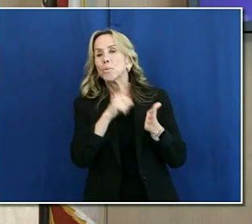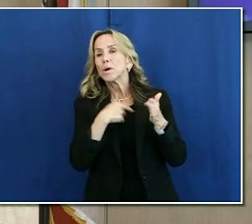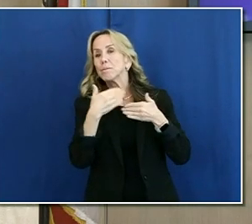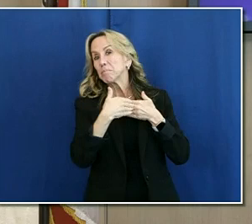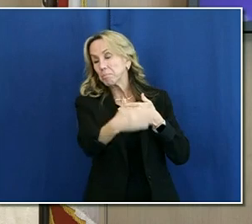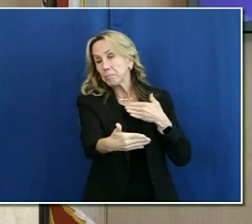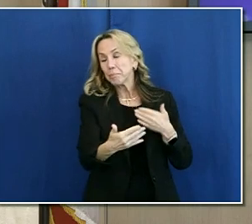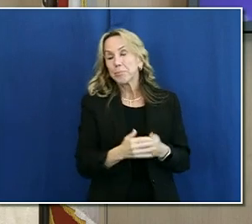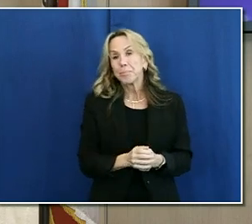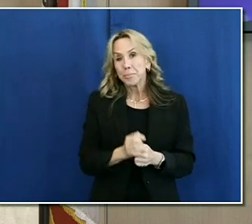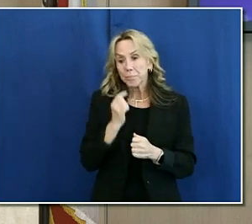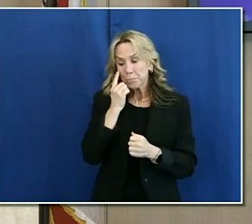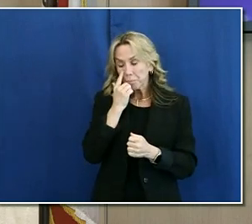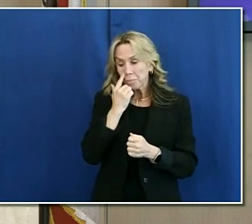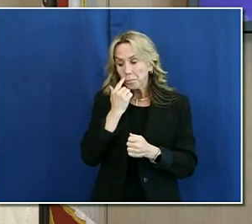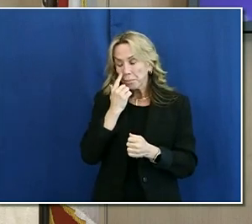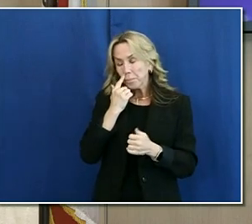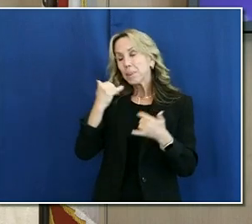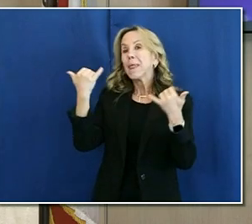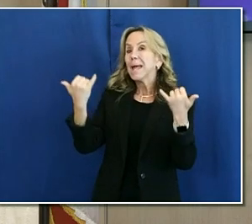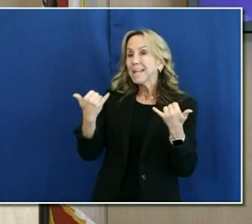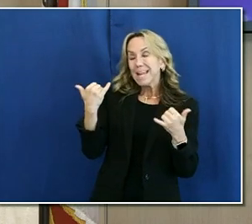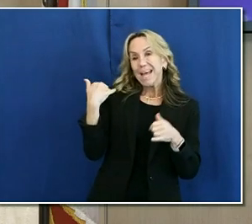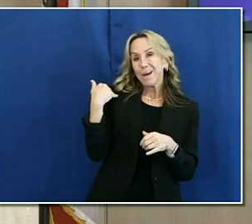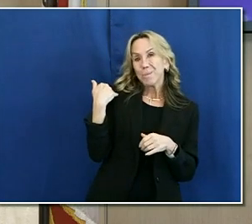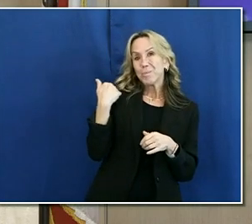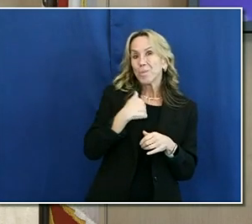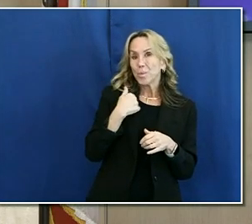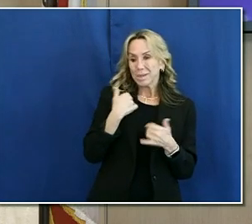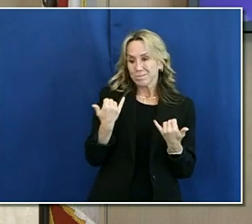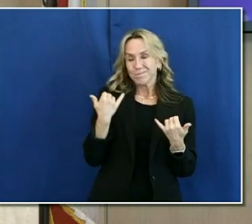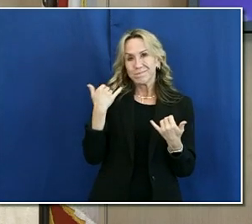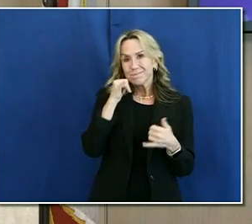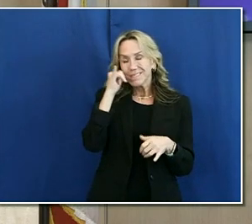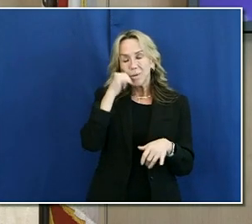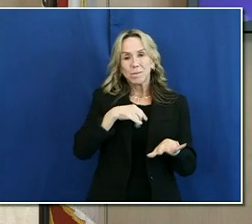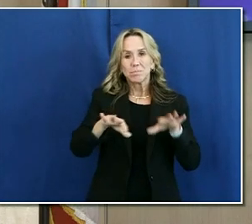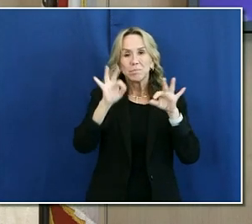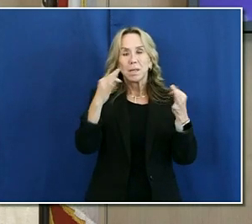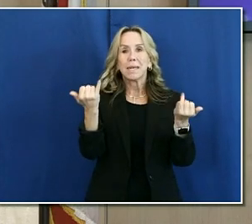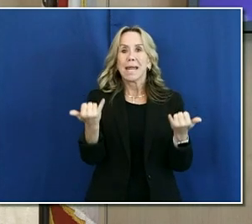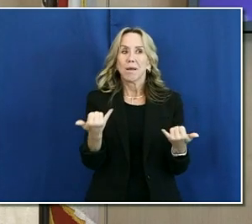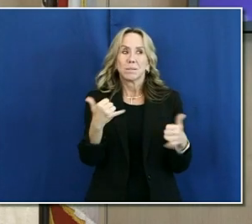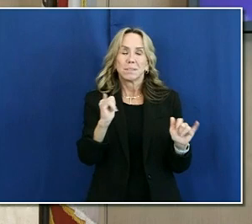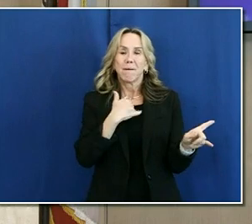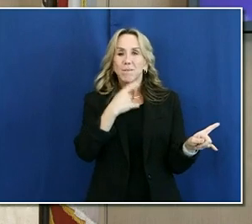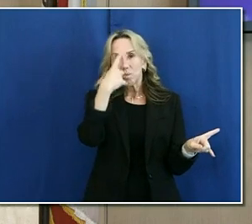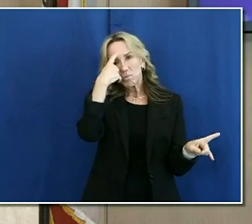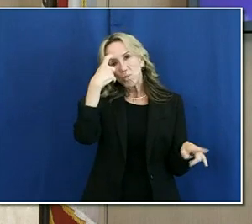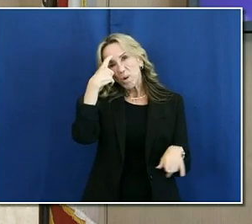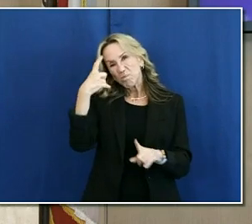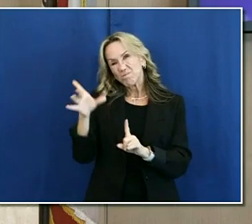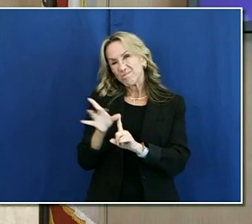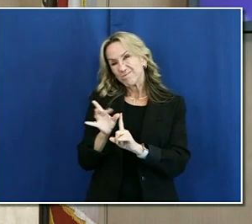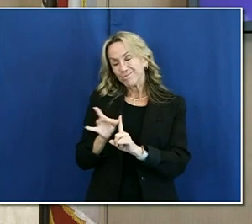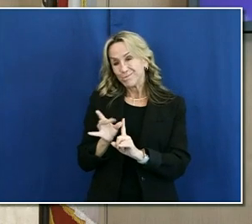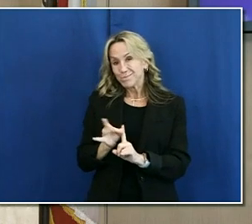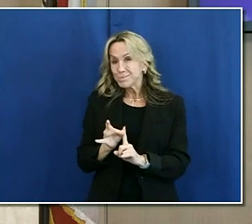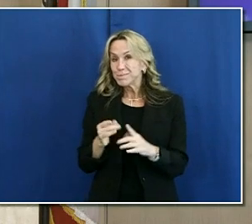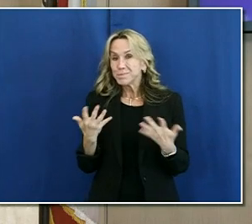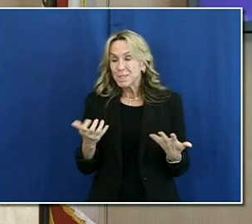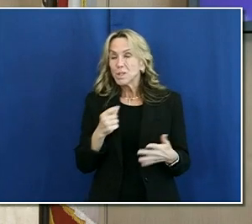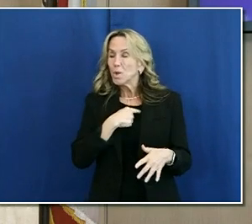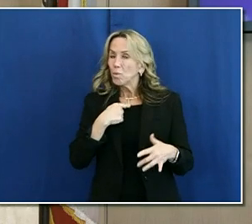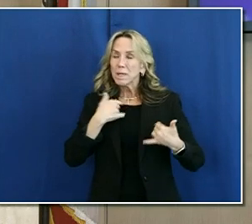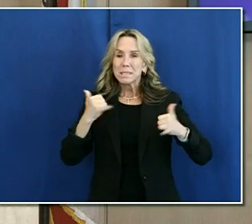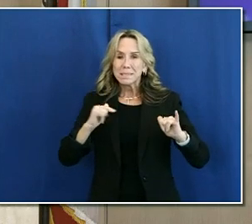28th, the university is aware of probable cases, and while the majority of these cases, as Dr. McDonald has mentioned, are off campus, we continue to be